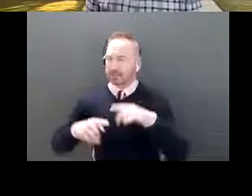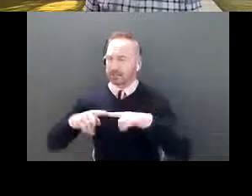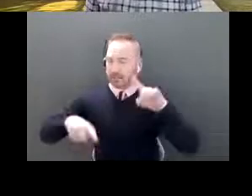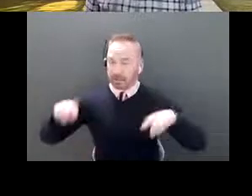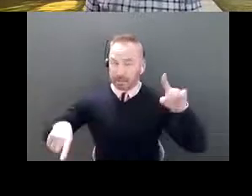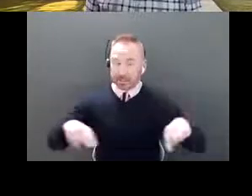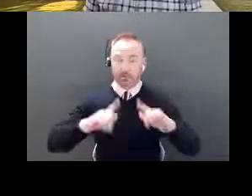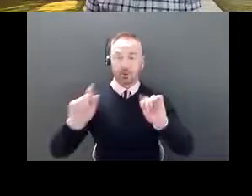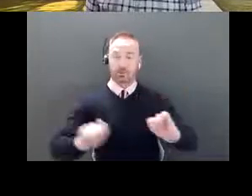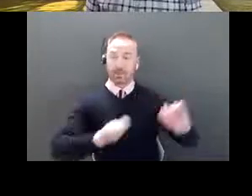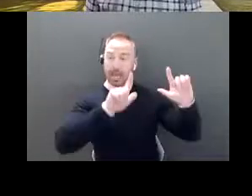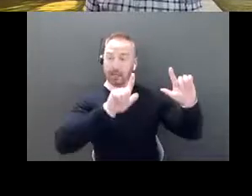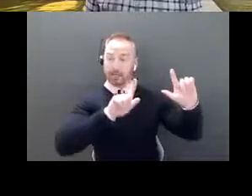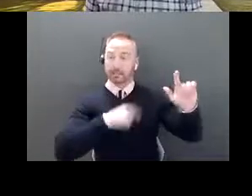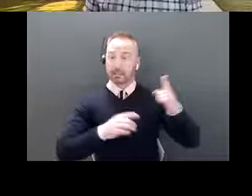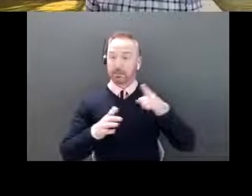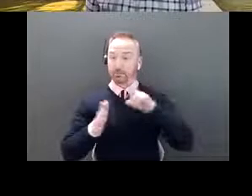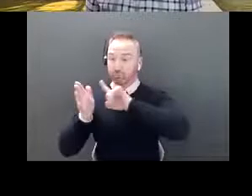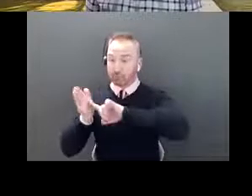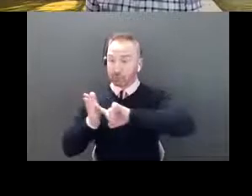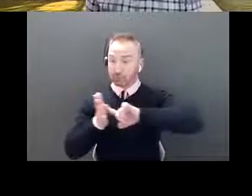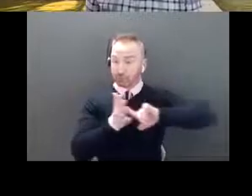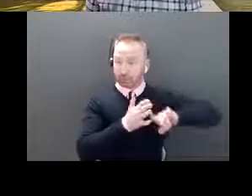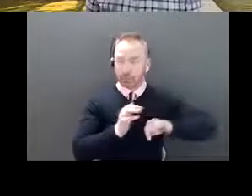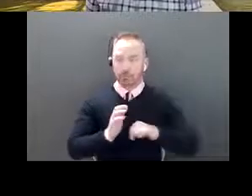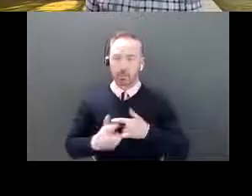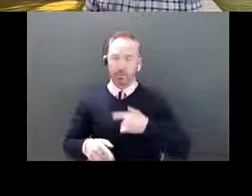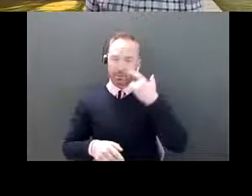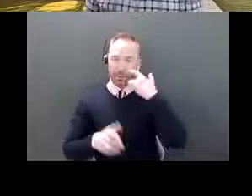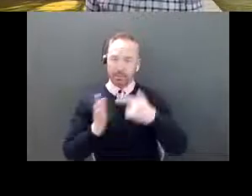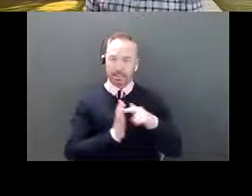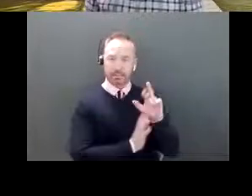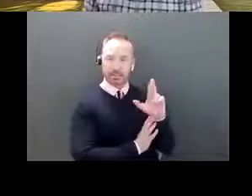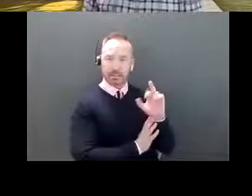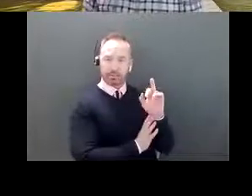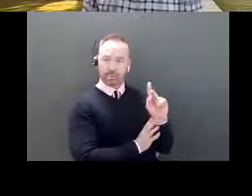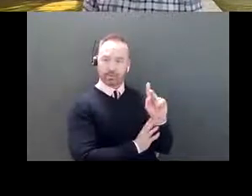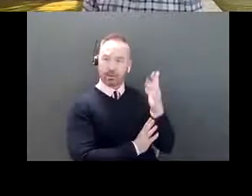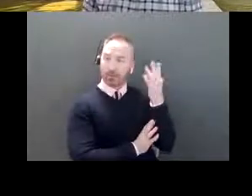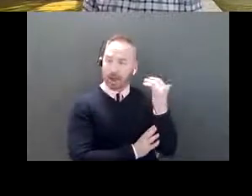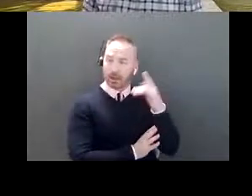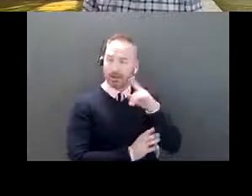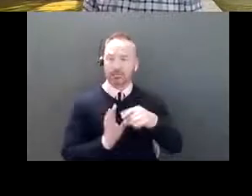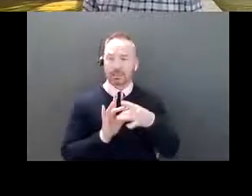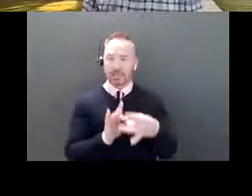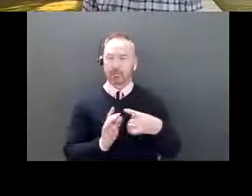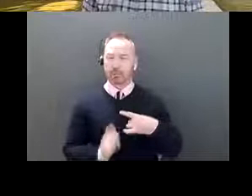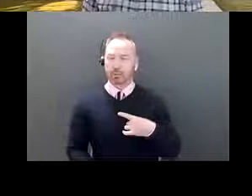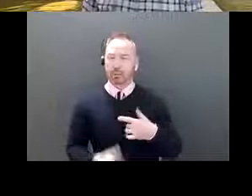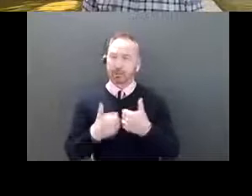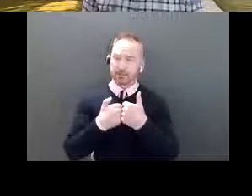In doing the research, when we were looking at risk factors associated with domestic homicide,